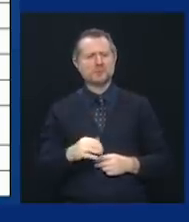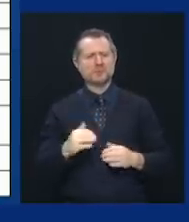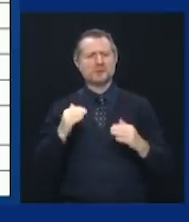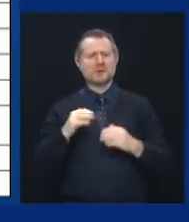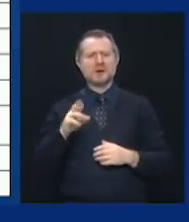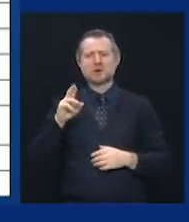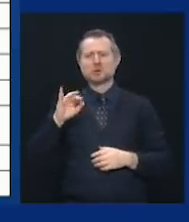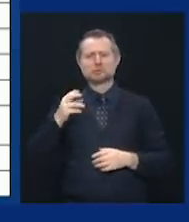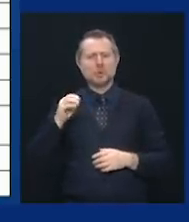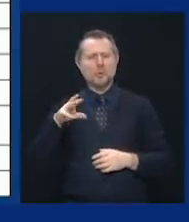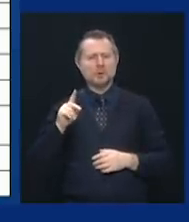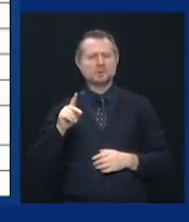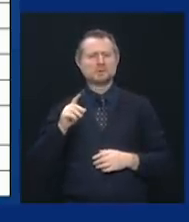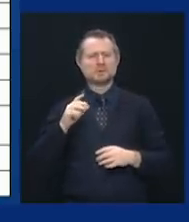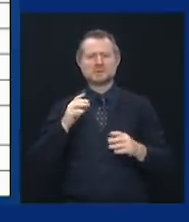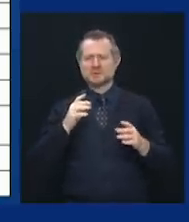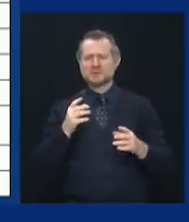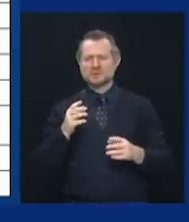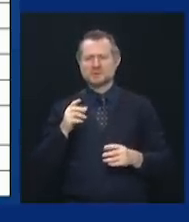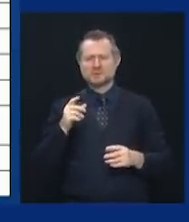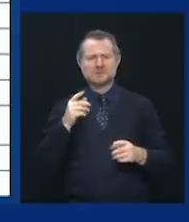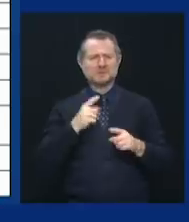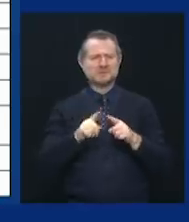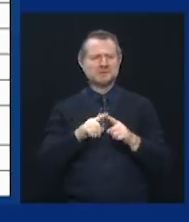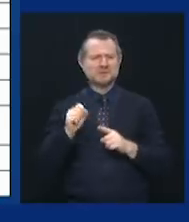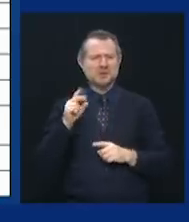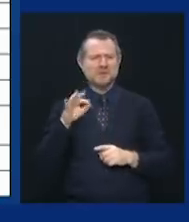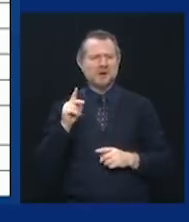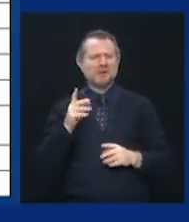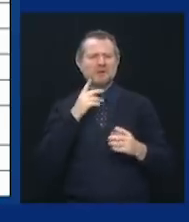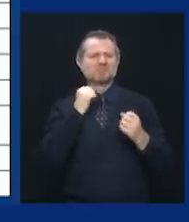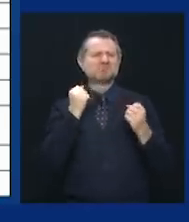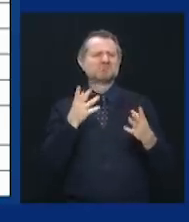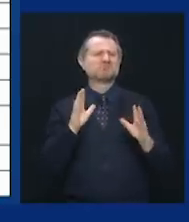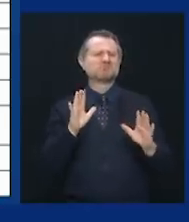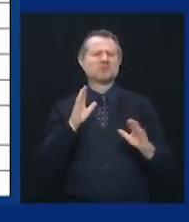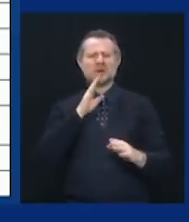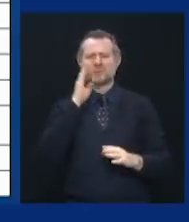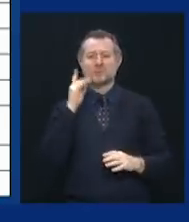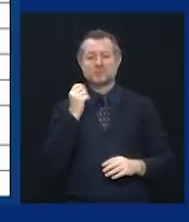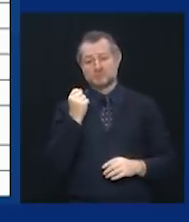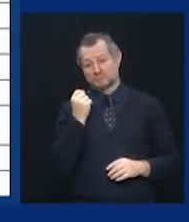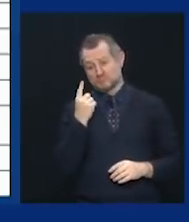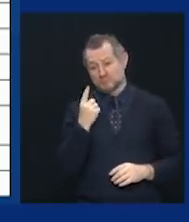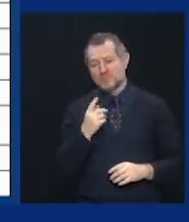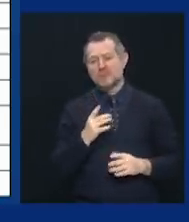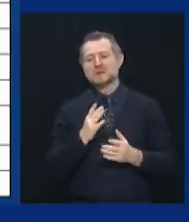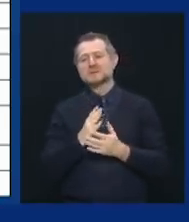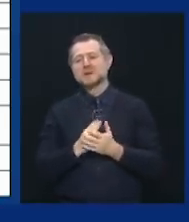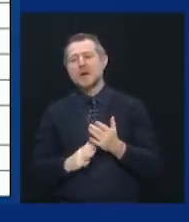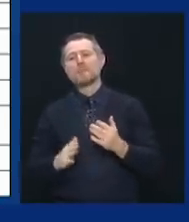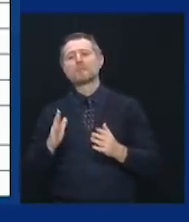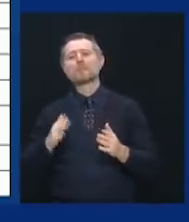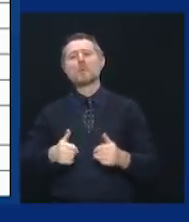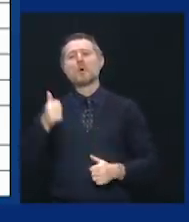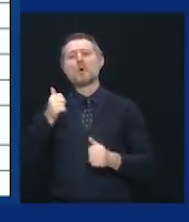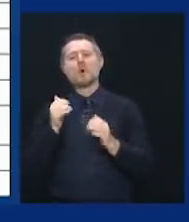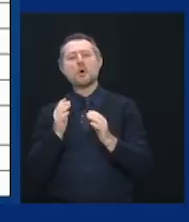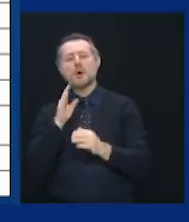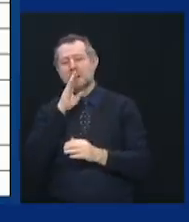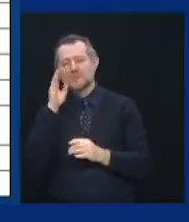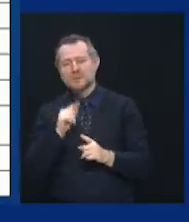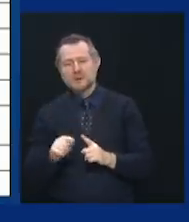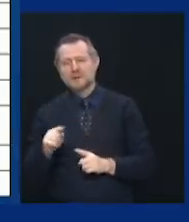Center, 87%. Now, in fairness, some of the smaller hospitals,